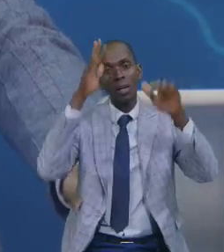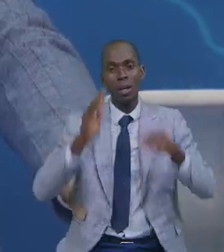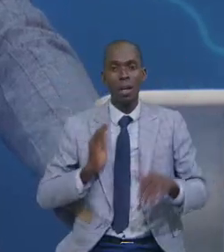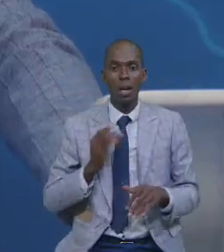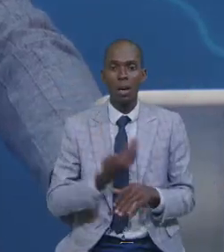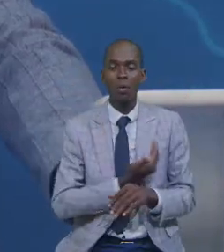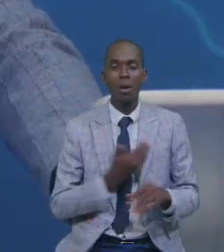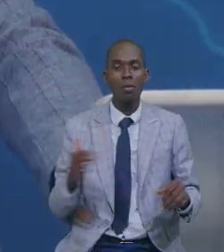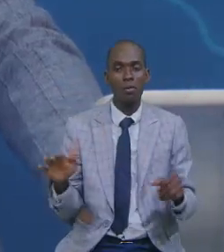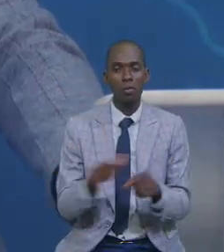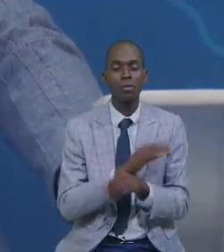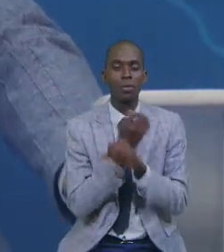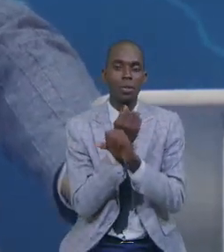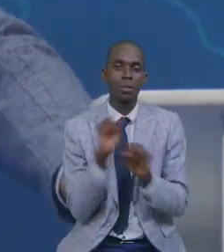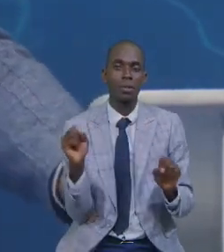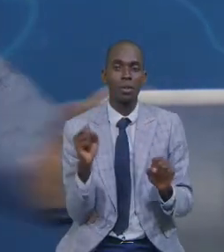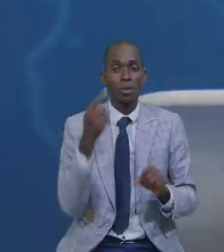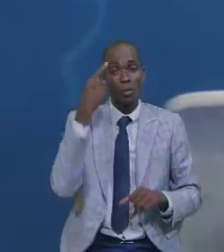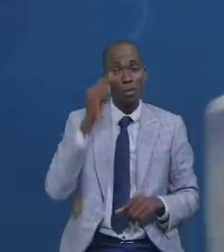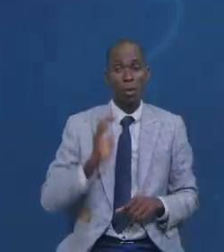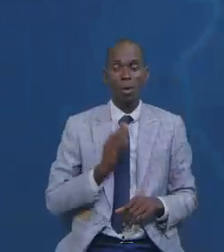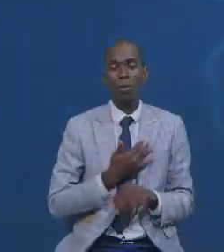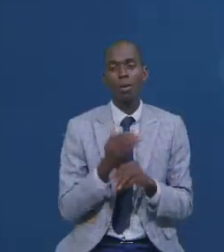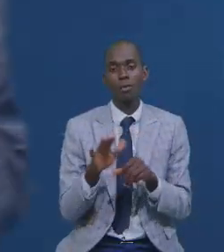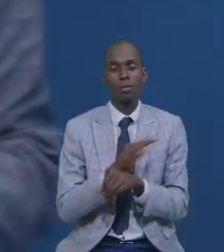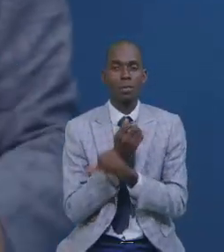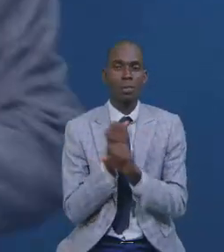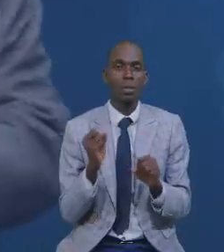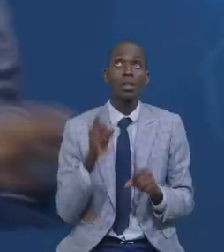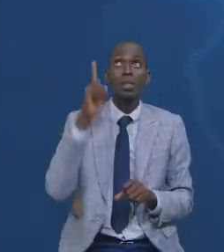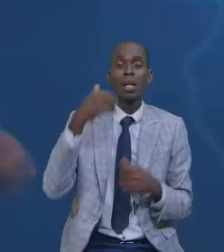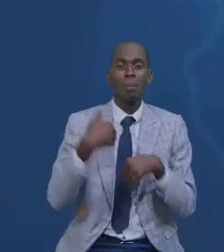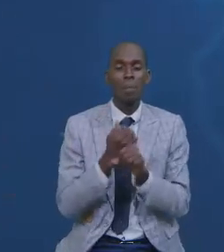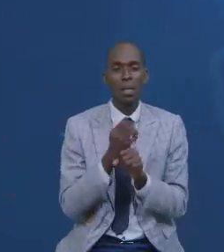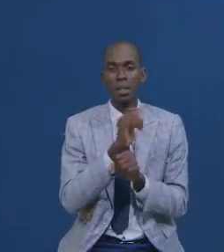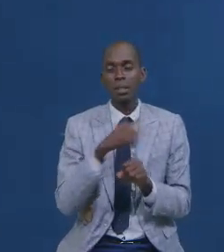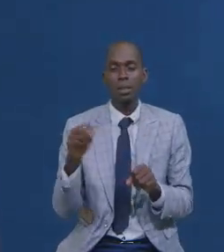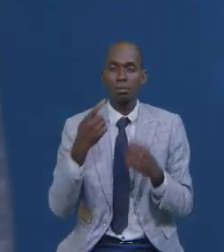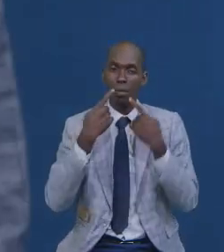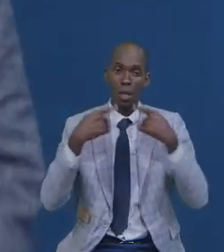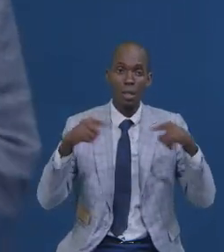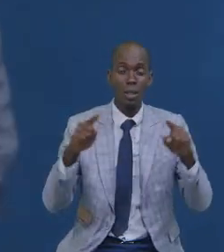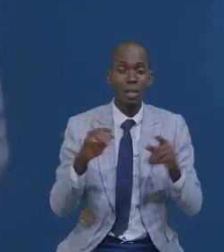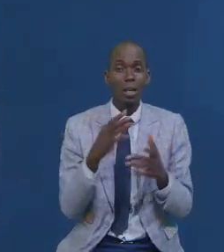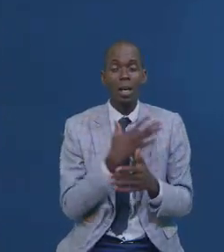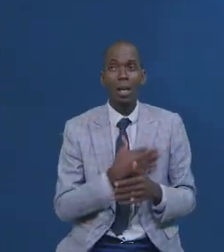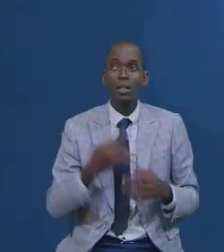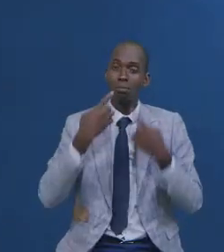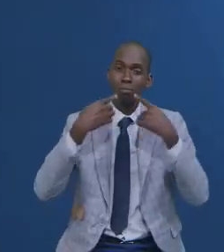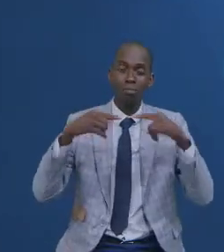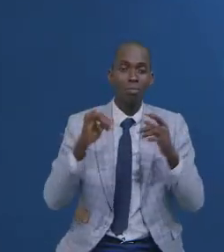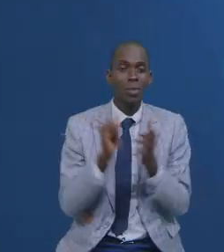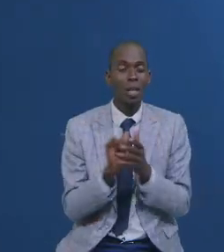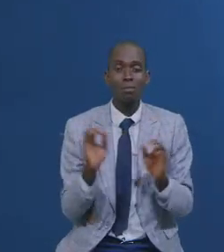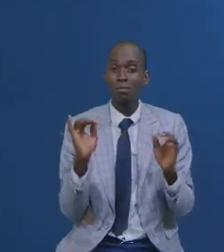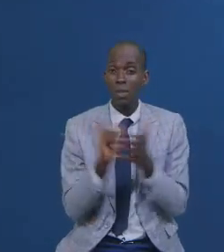full salvation, for our full salvation. He's made a decree, and decrees that nothing can change. And